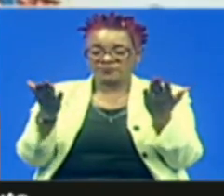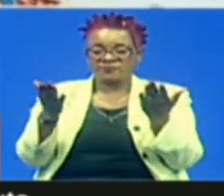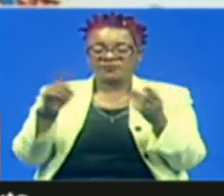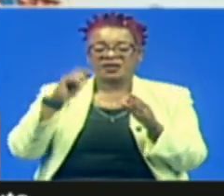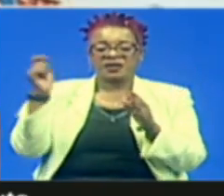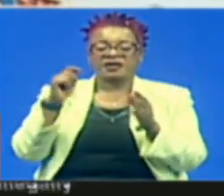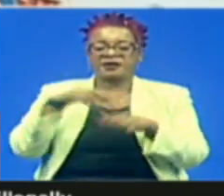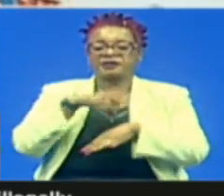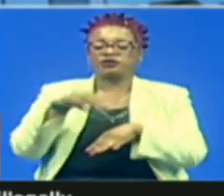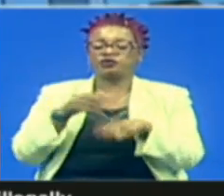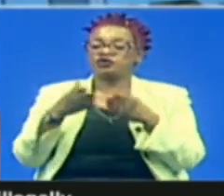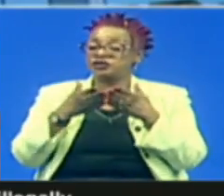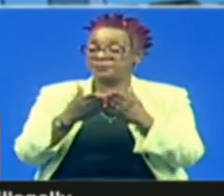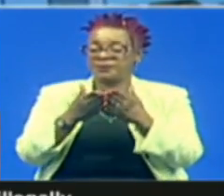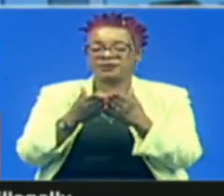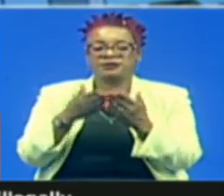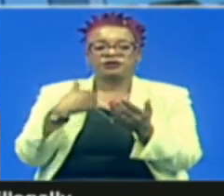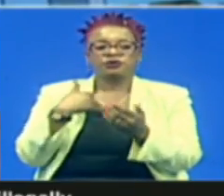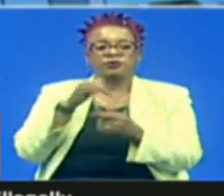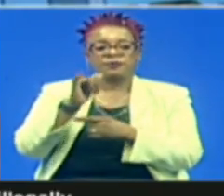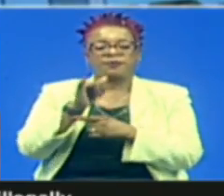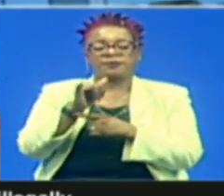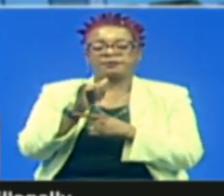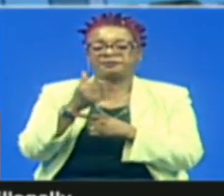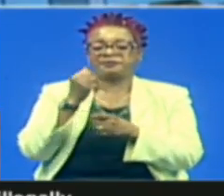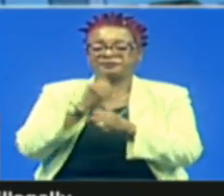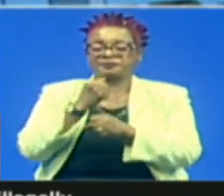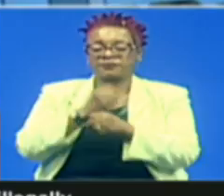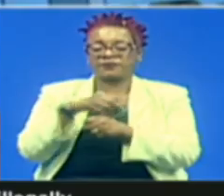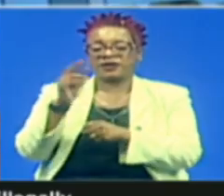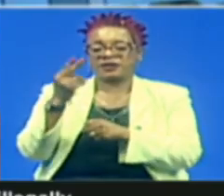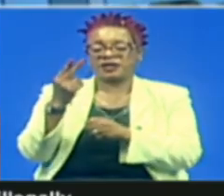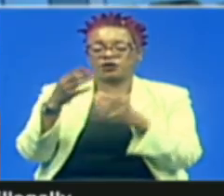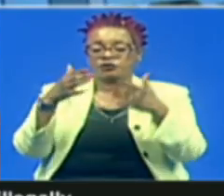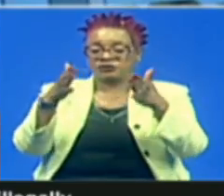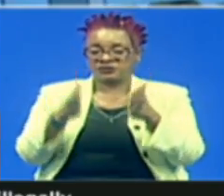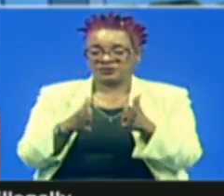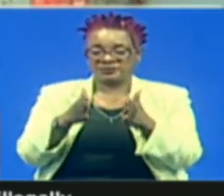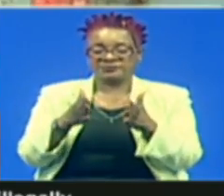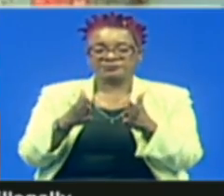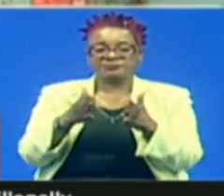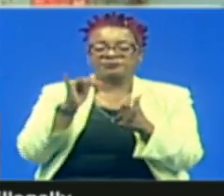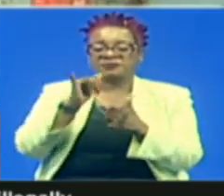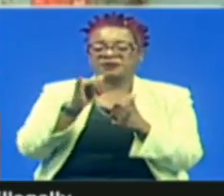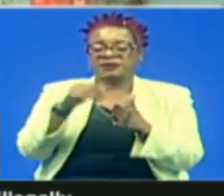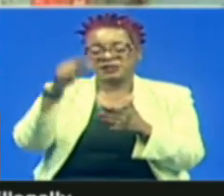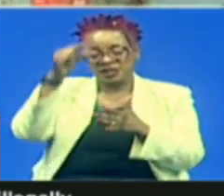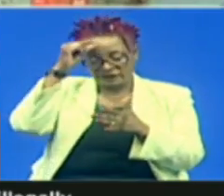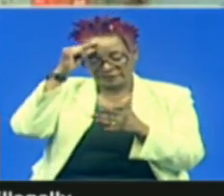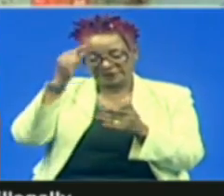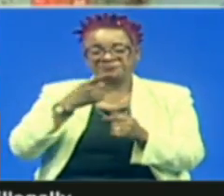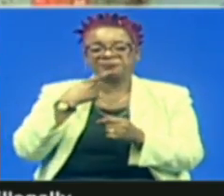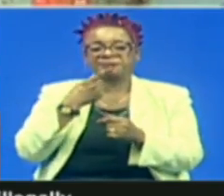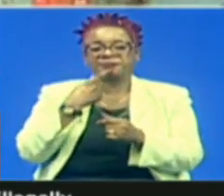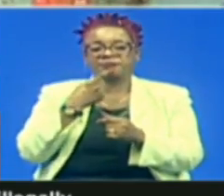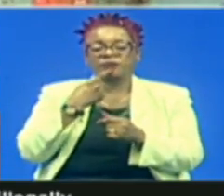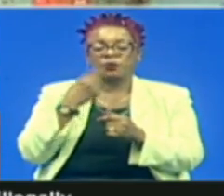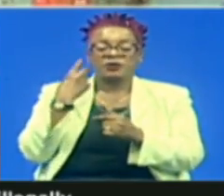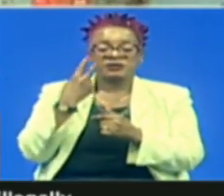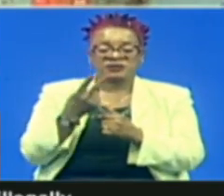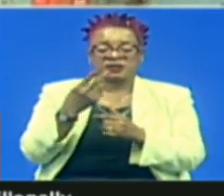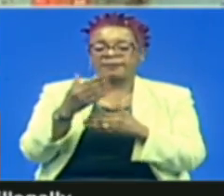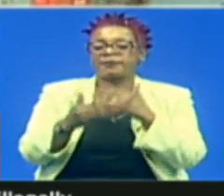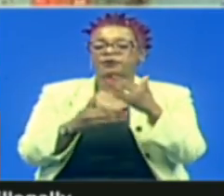Shipping Line into play and run its functions at the second container terminal is a move the government now argues will see the proceeds of the